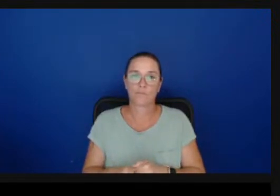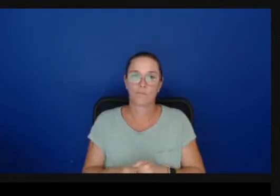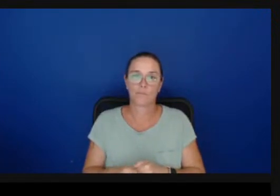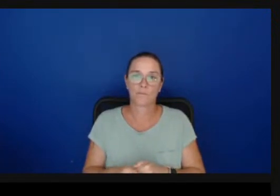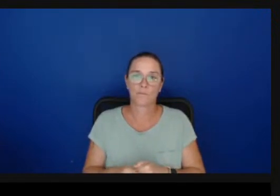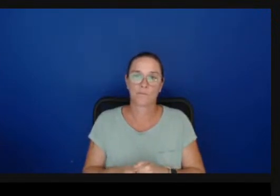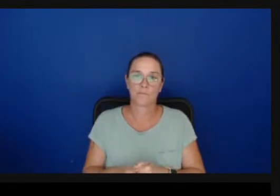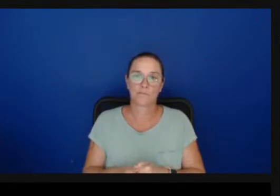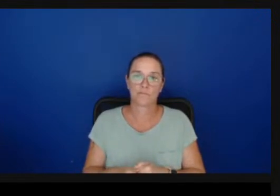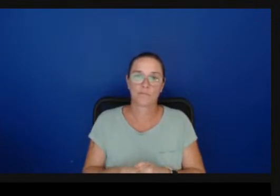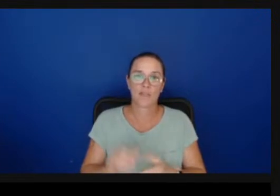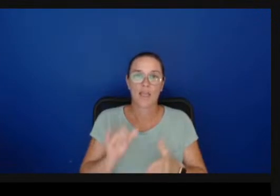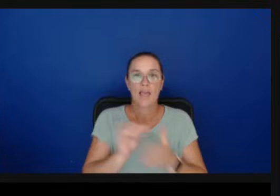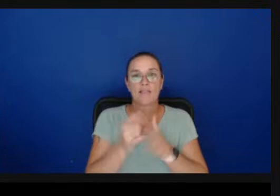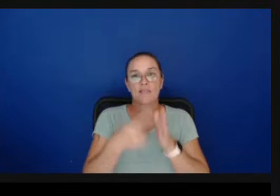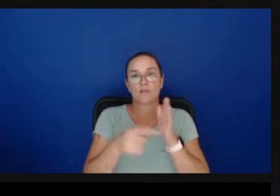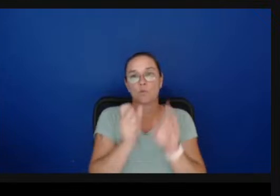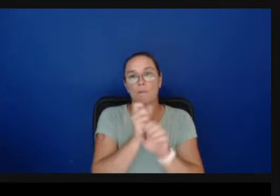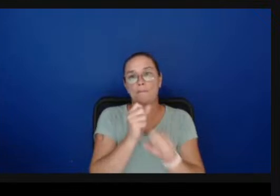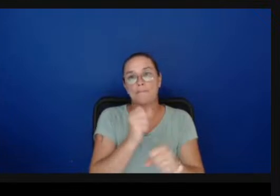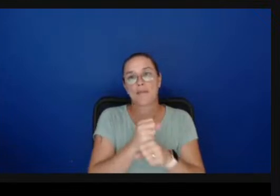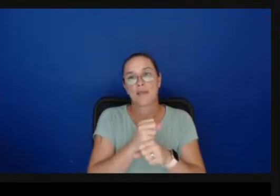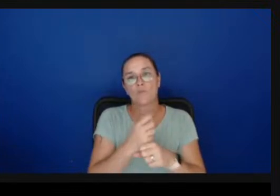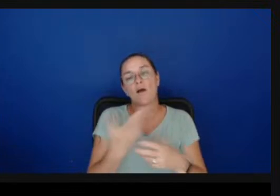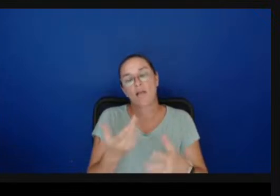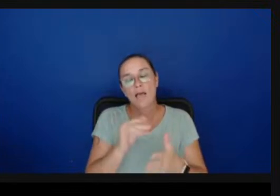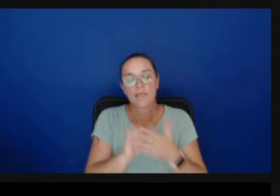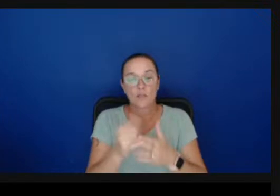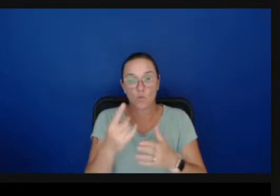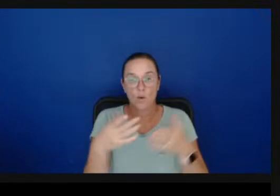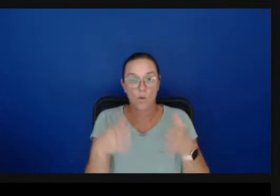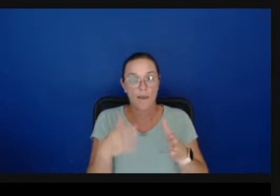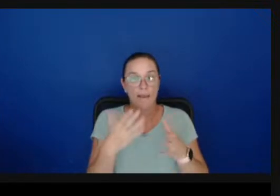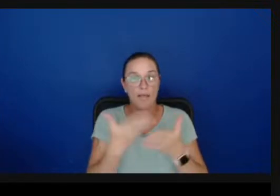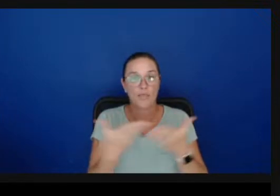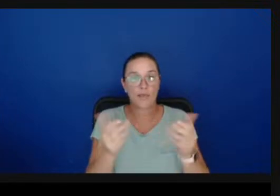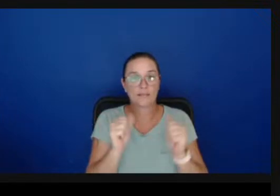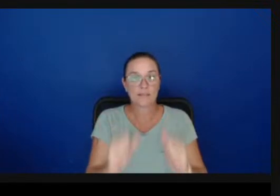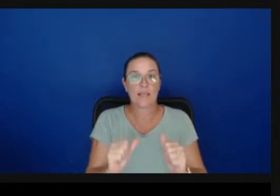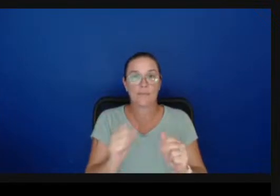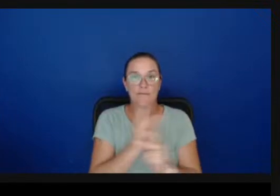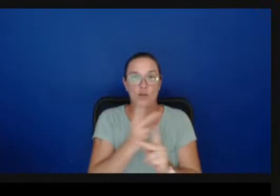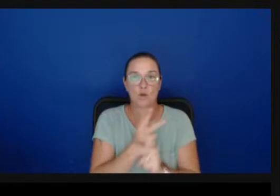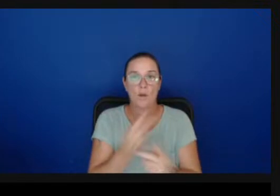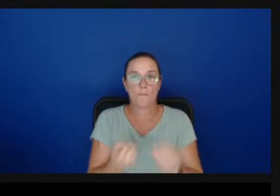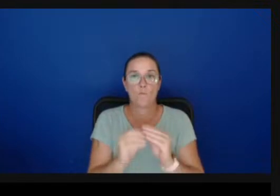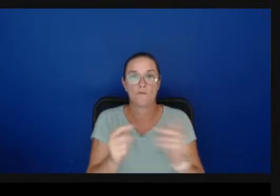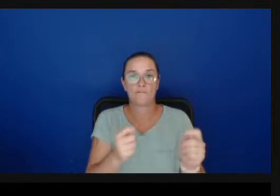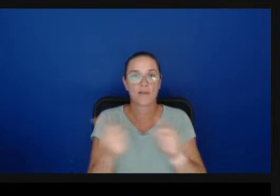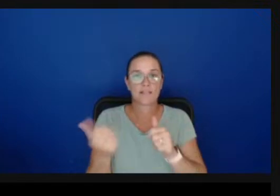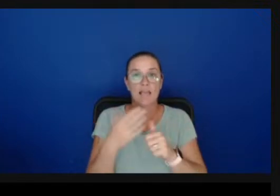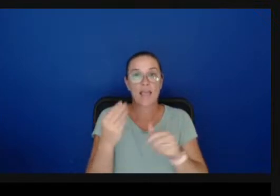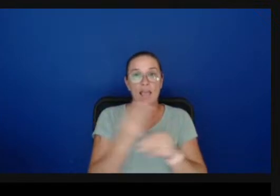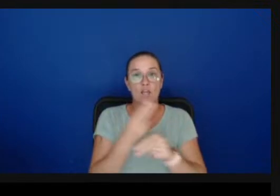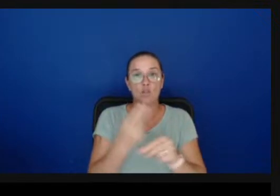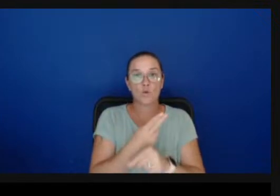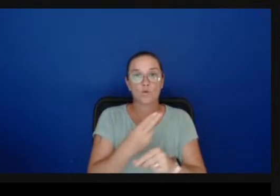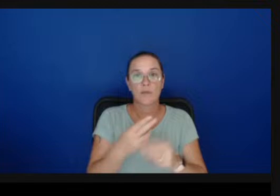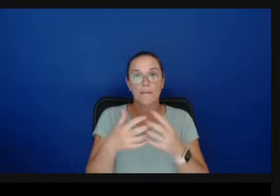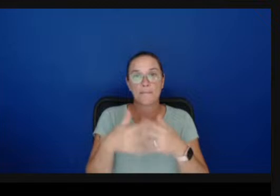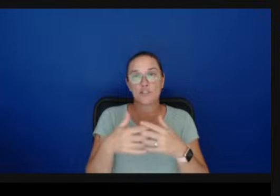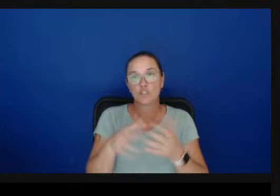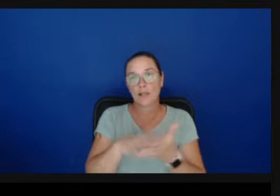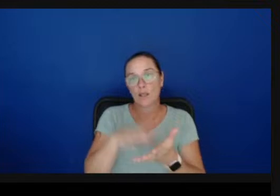that's what makes it, that's one of the ways that things can be made faster, as well as using machine